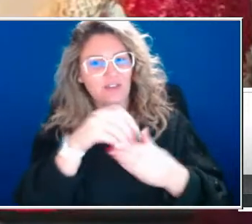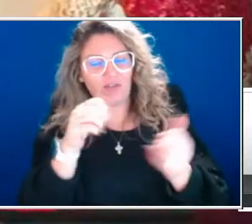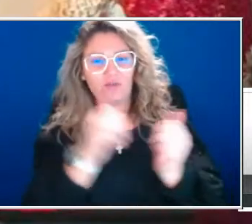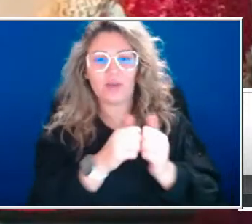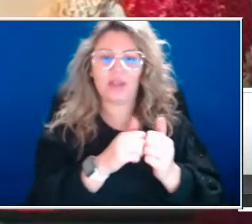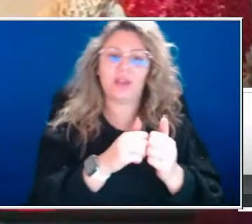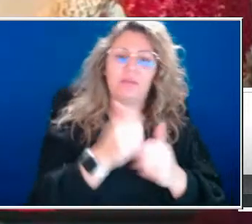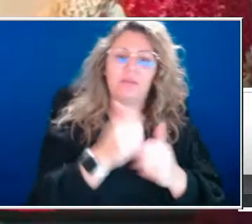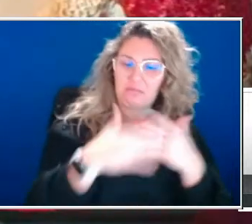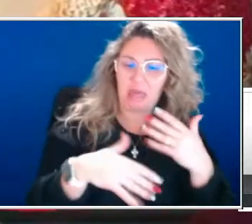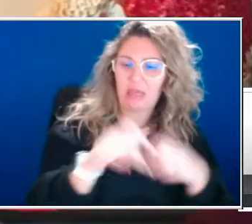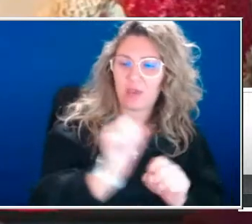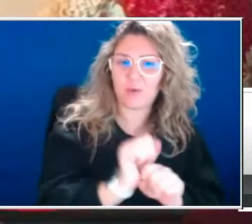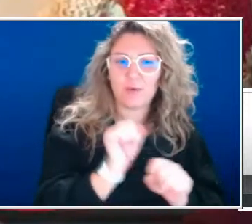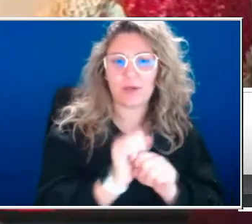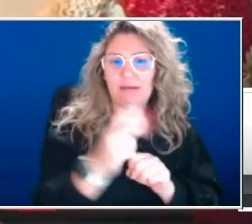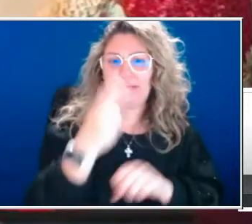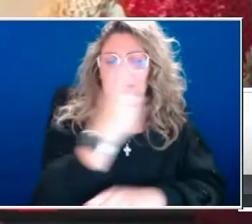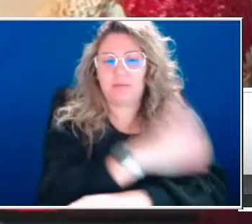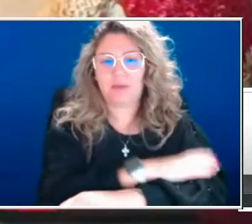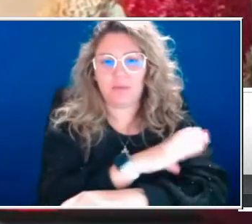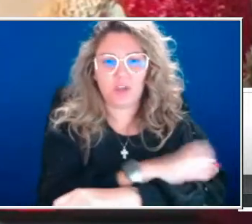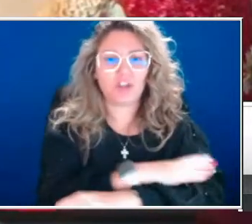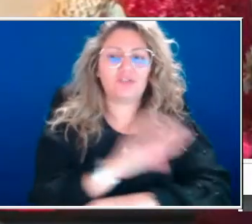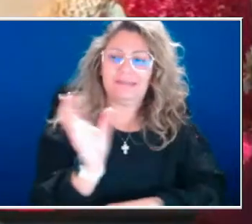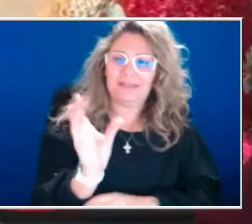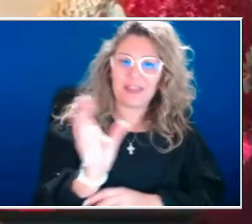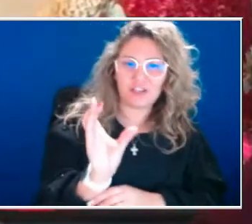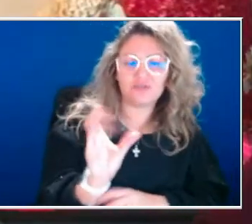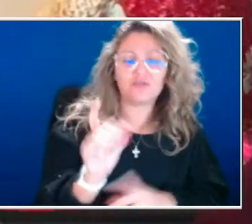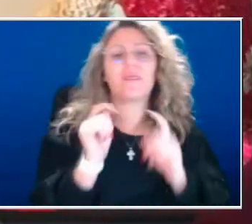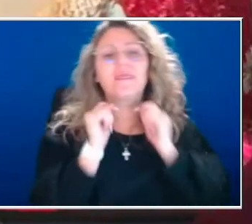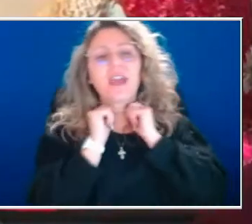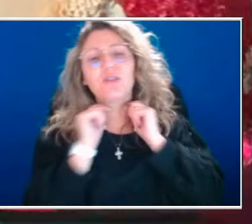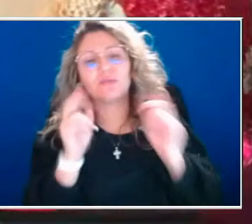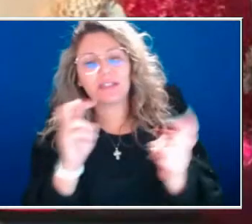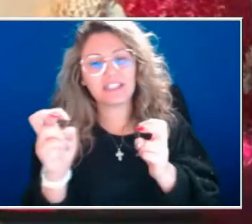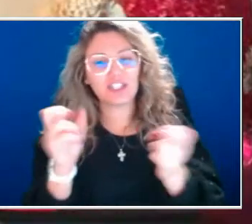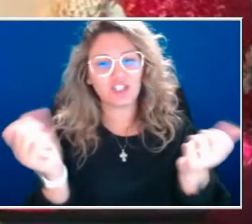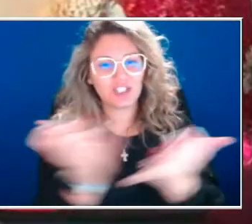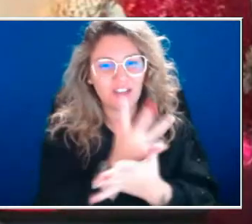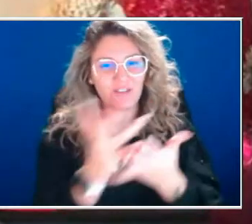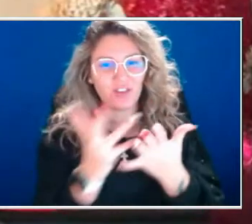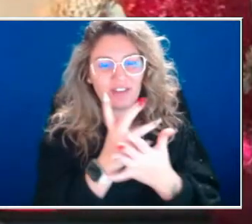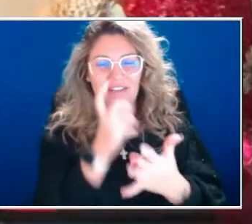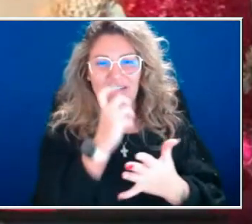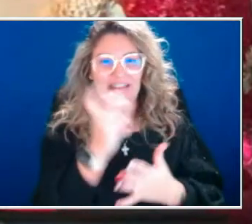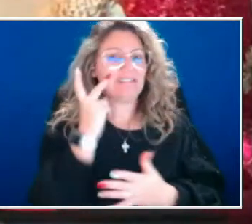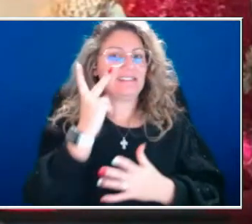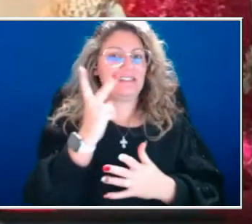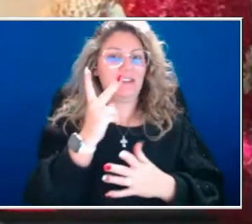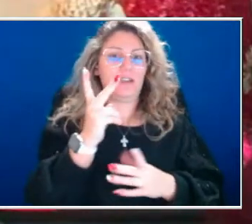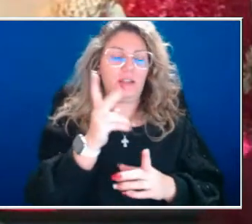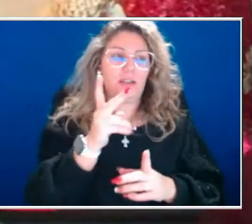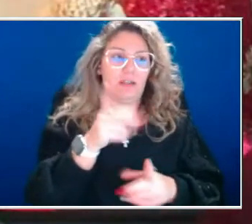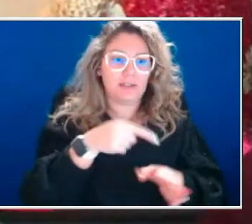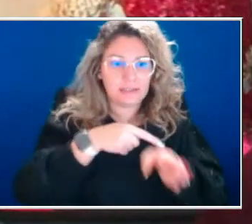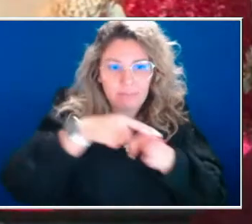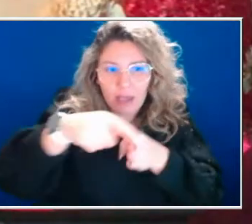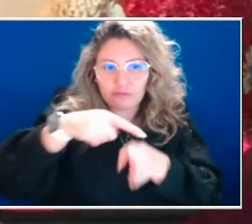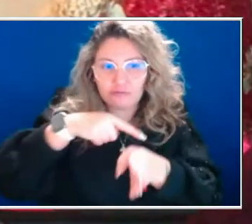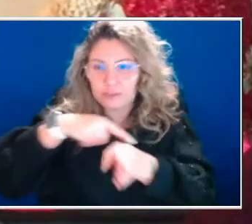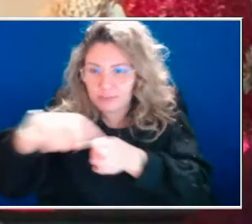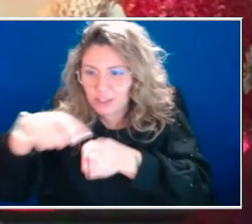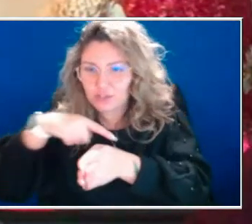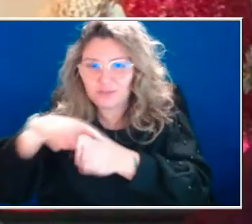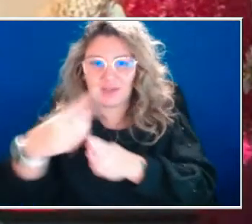work and high blood pressure and cholesterol and my thyroid issues and everything. So I'm not seeing specialist. I'm seeing one person